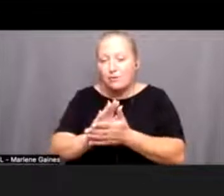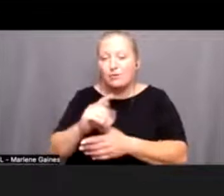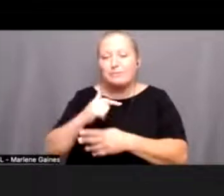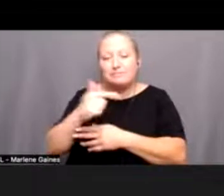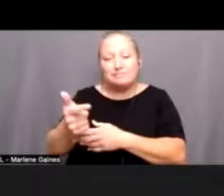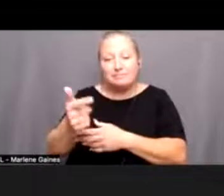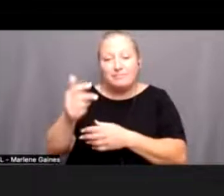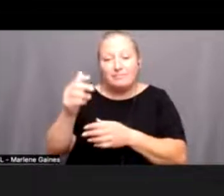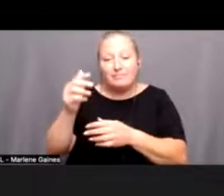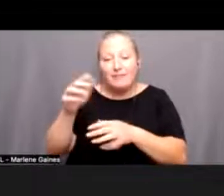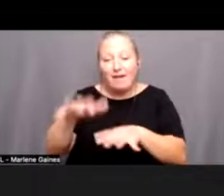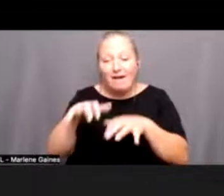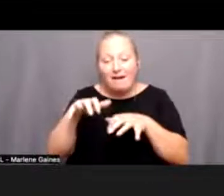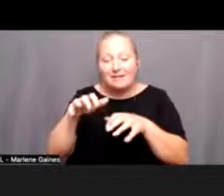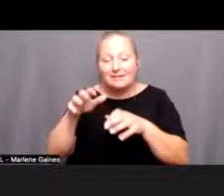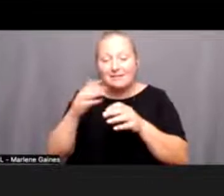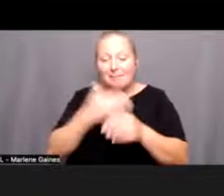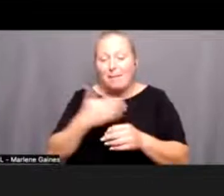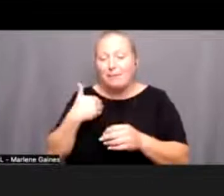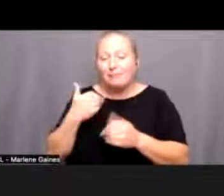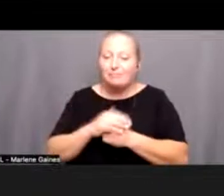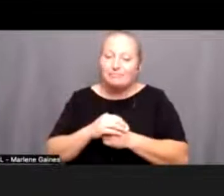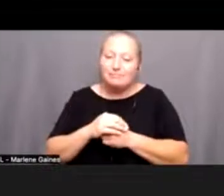to our audience member.